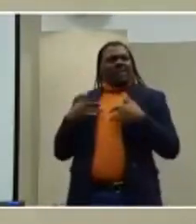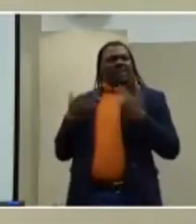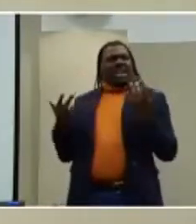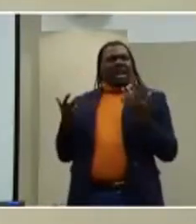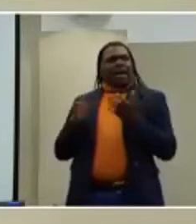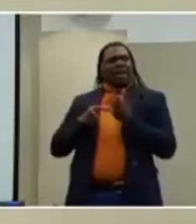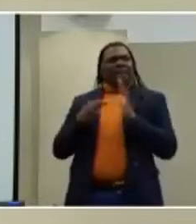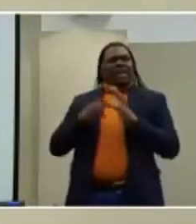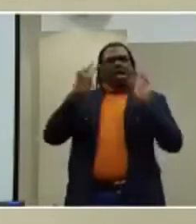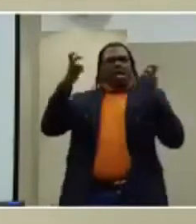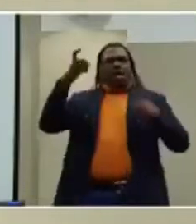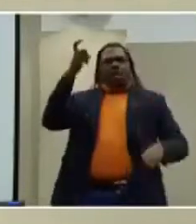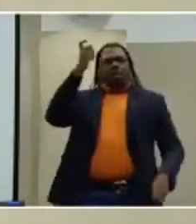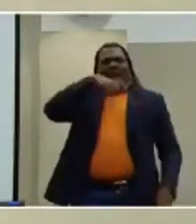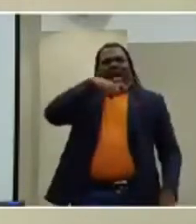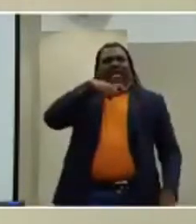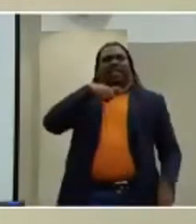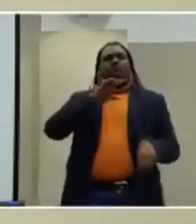WISE On Demand